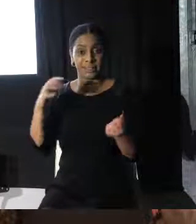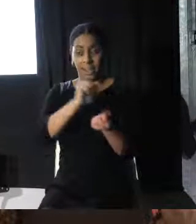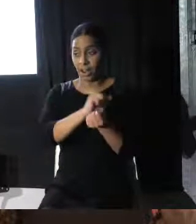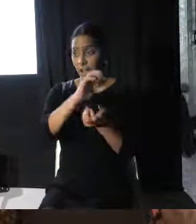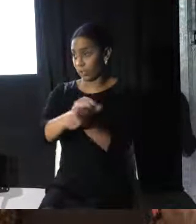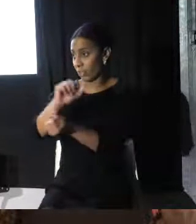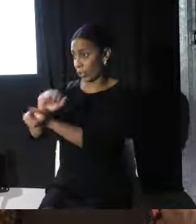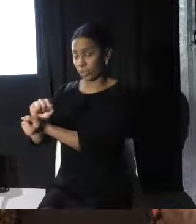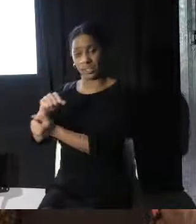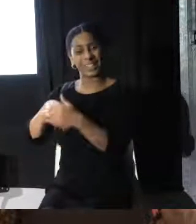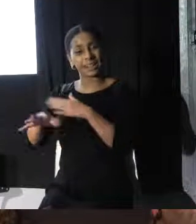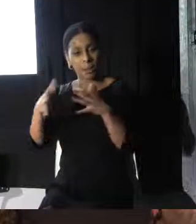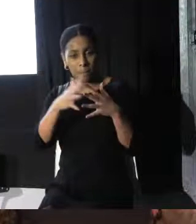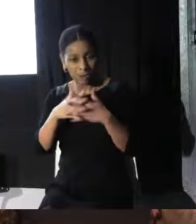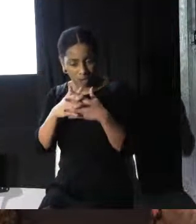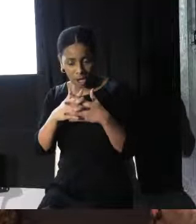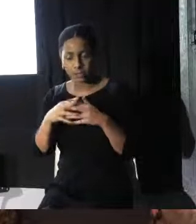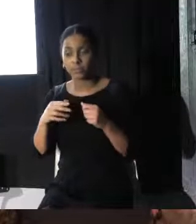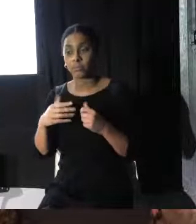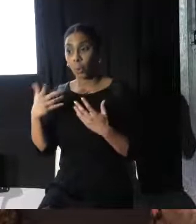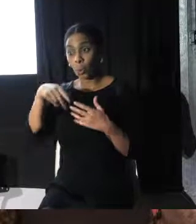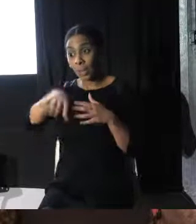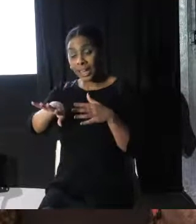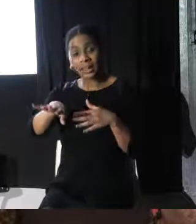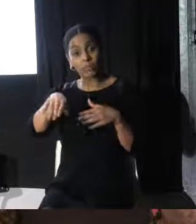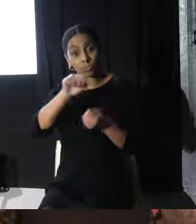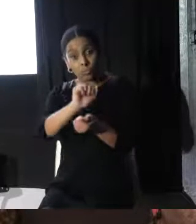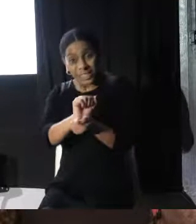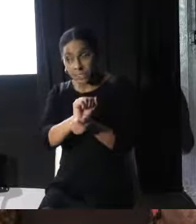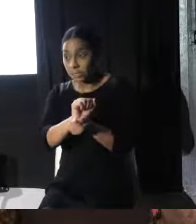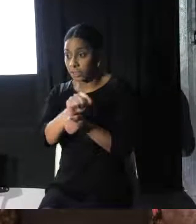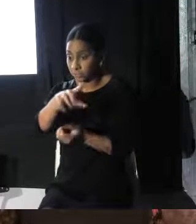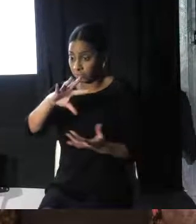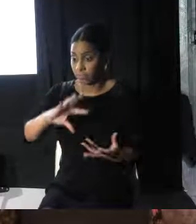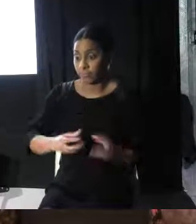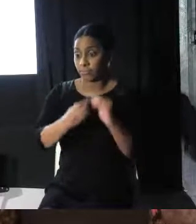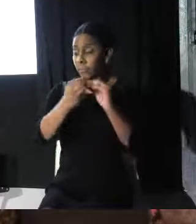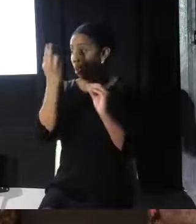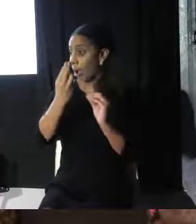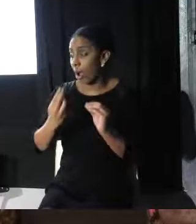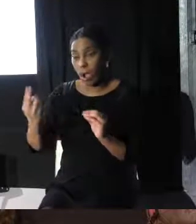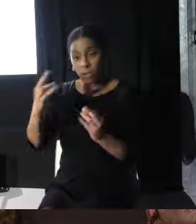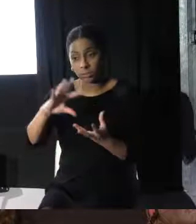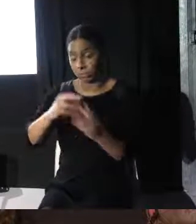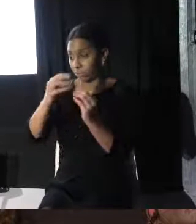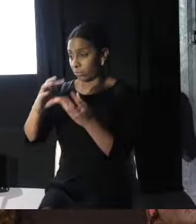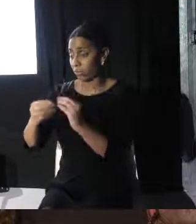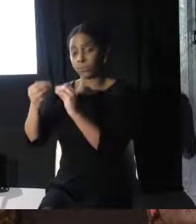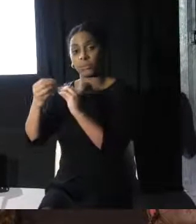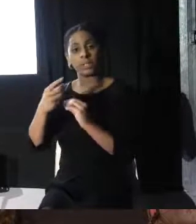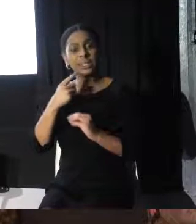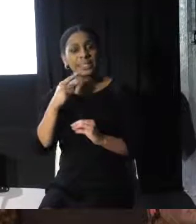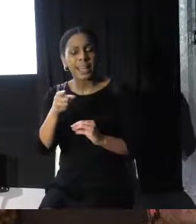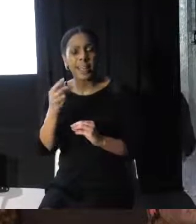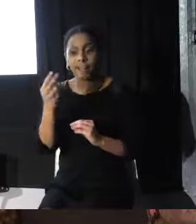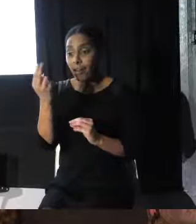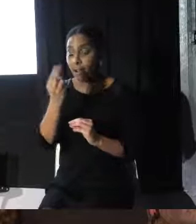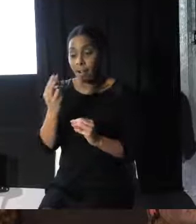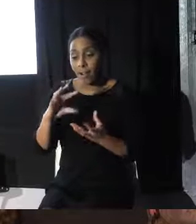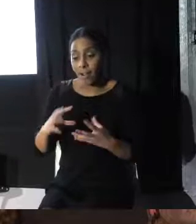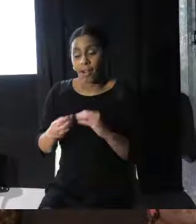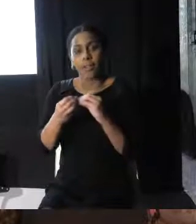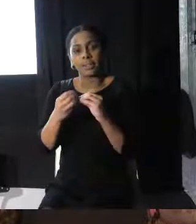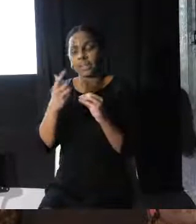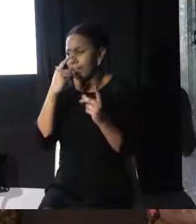people making art actually in prison. She talks about how artistic making can transform the penal time,